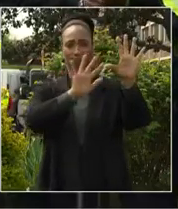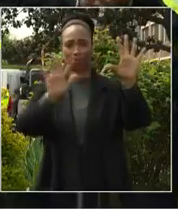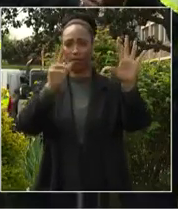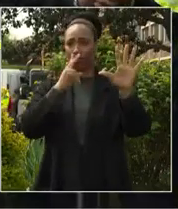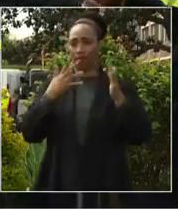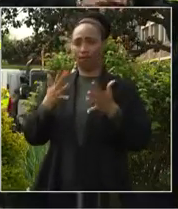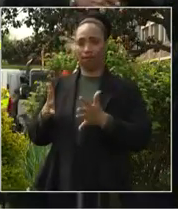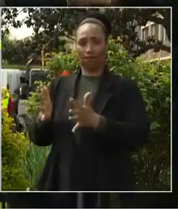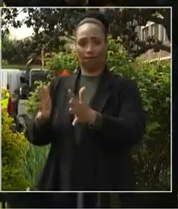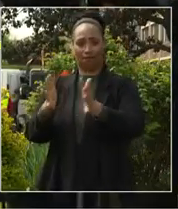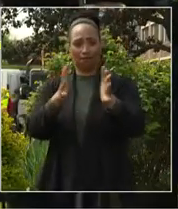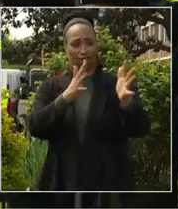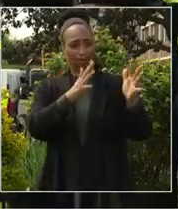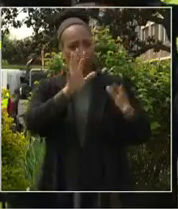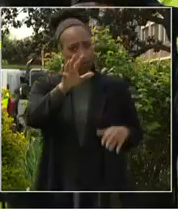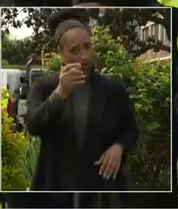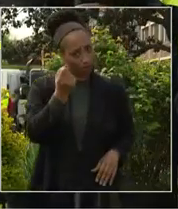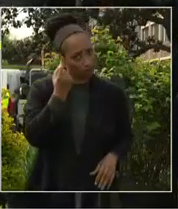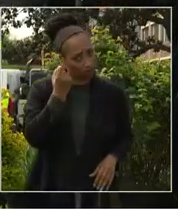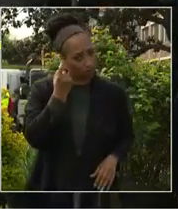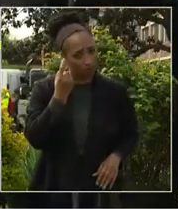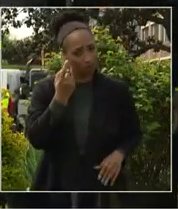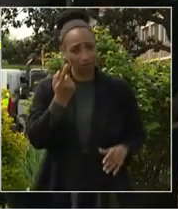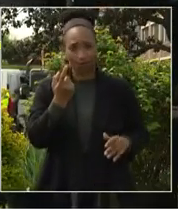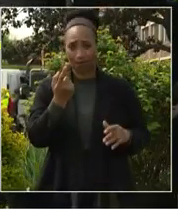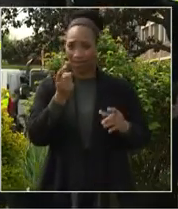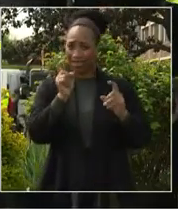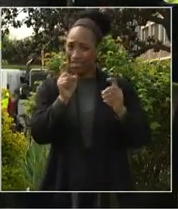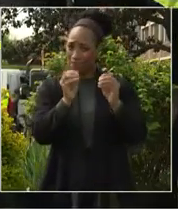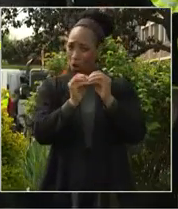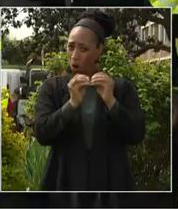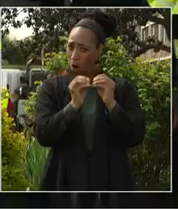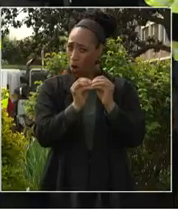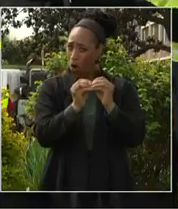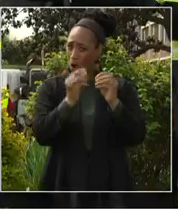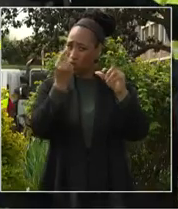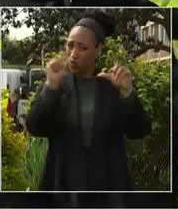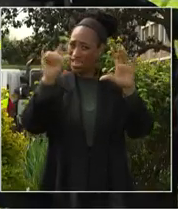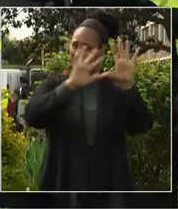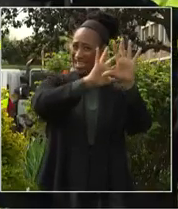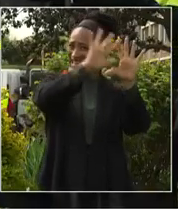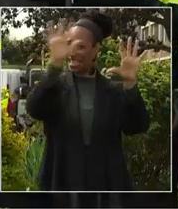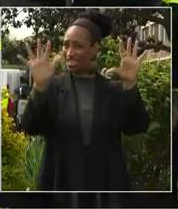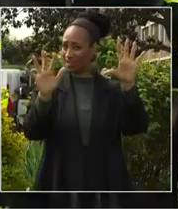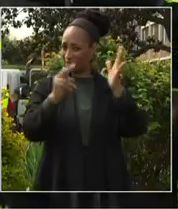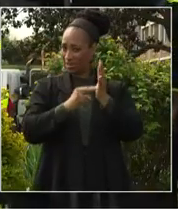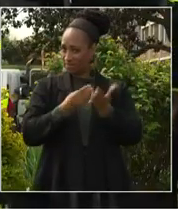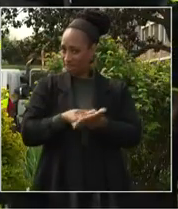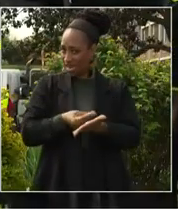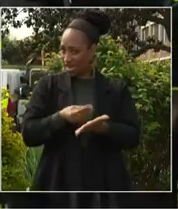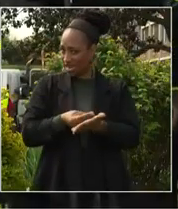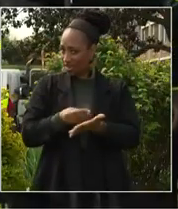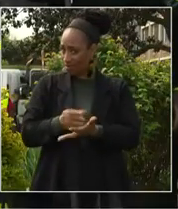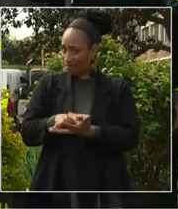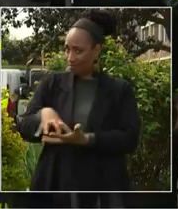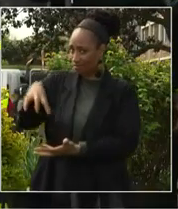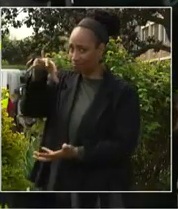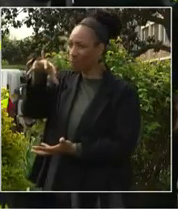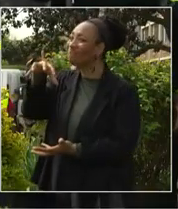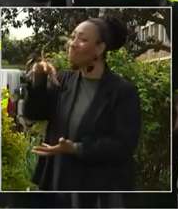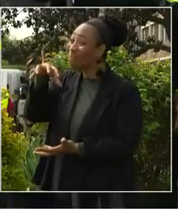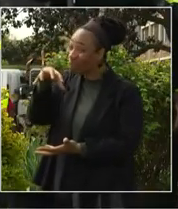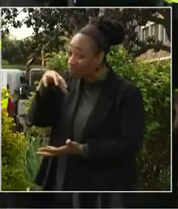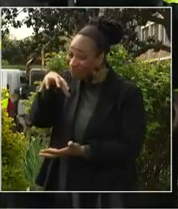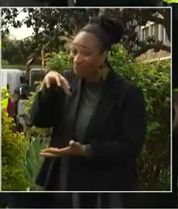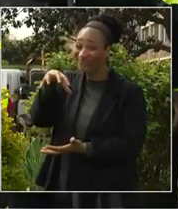some green to keep it green. Am I right? So I'm going to try to remember that during budget season, and we're going to